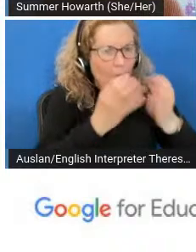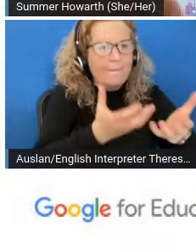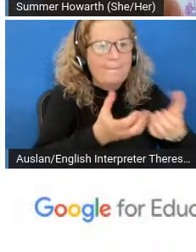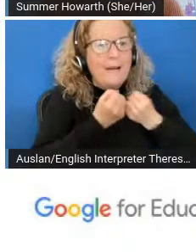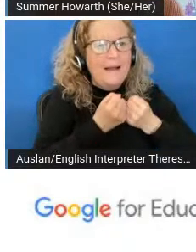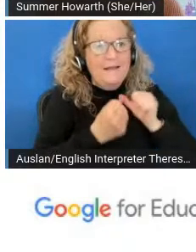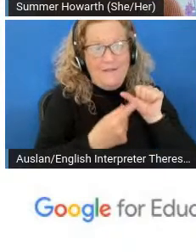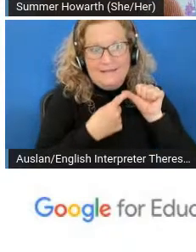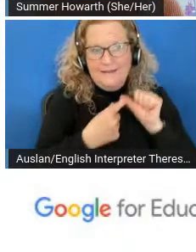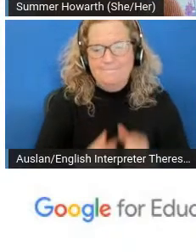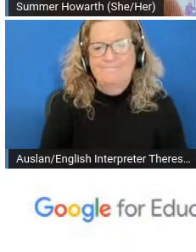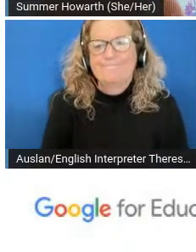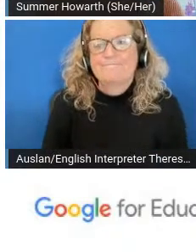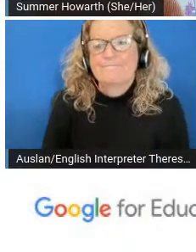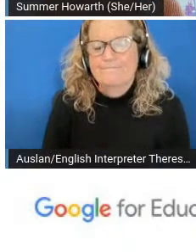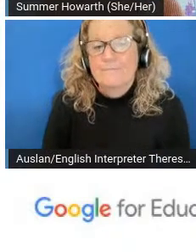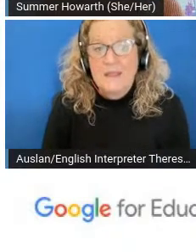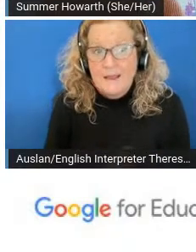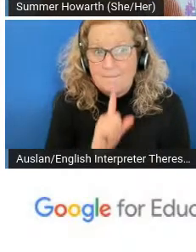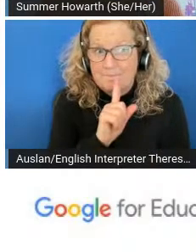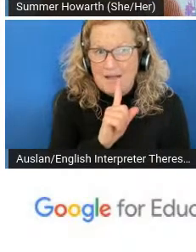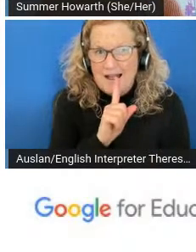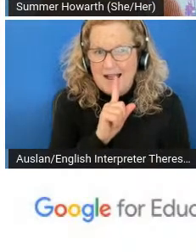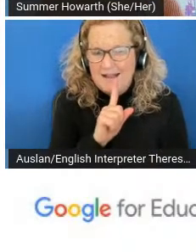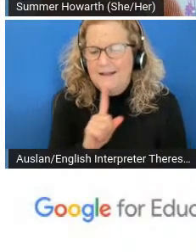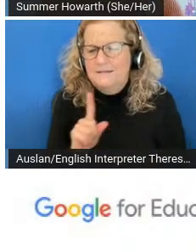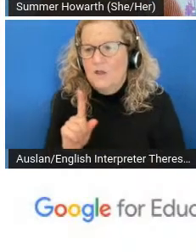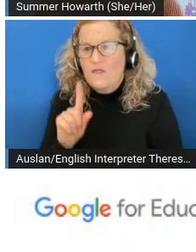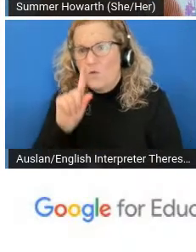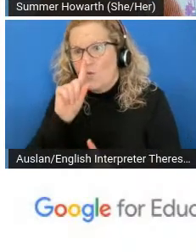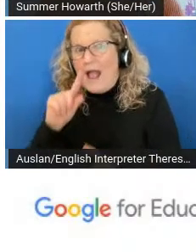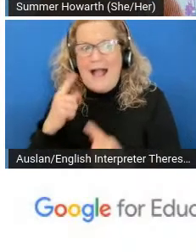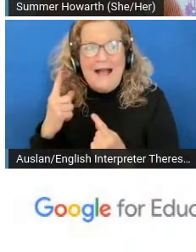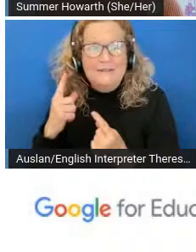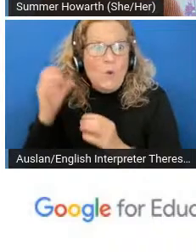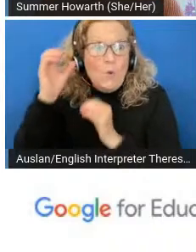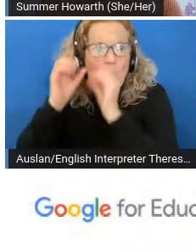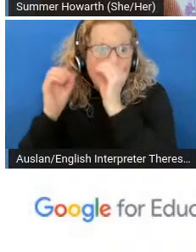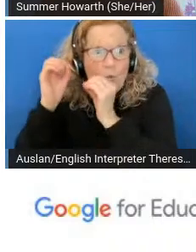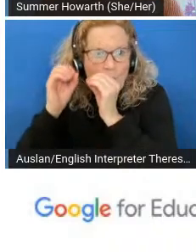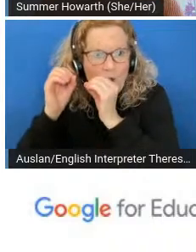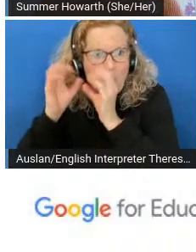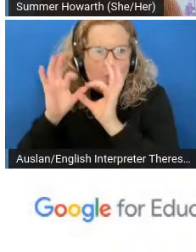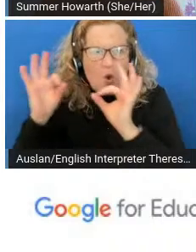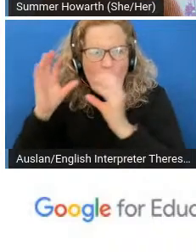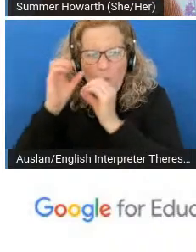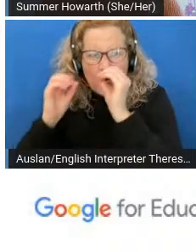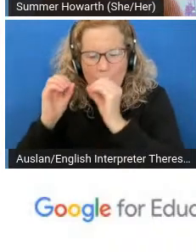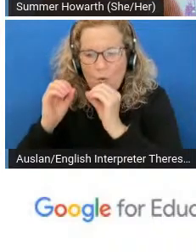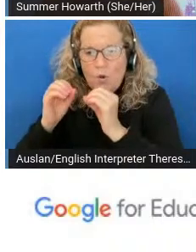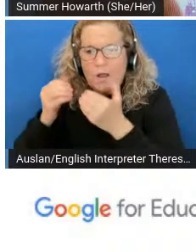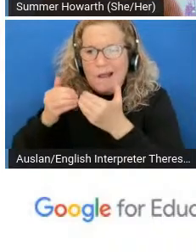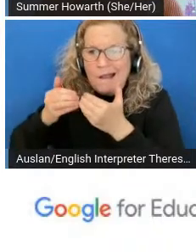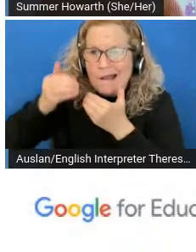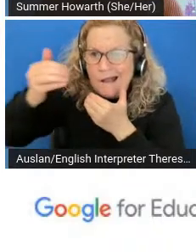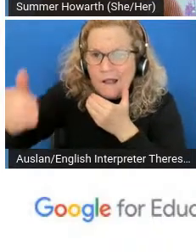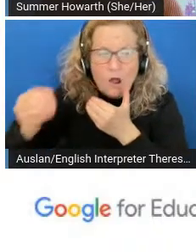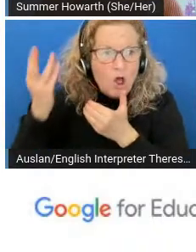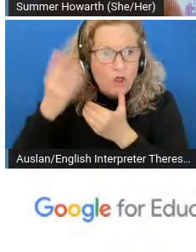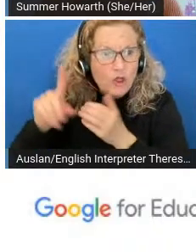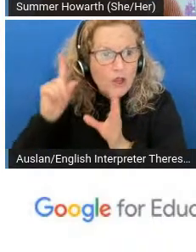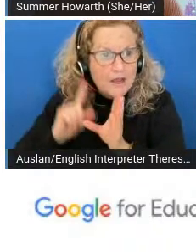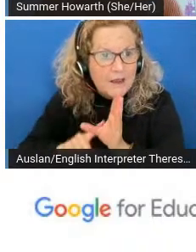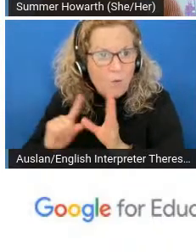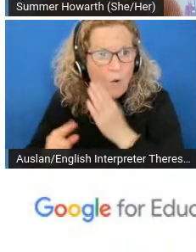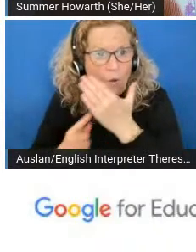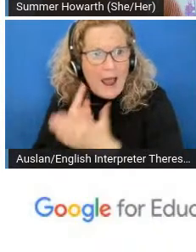answer. However, the ungoogleable question of what will it be like in 30 years if in